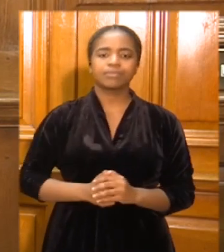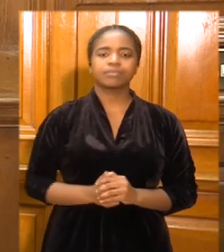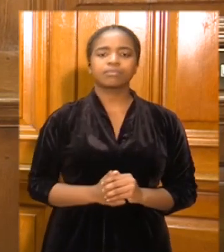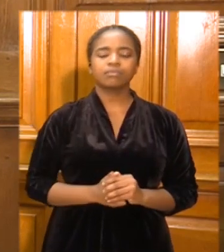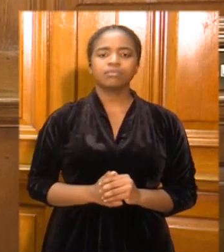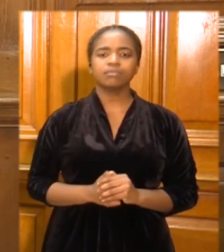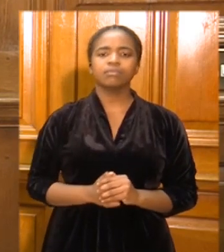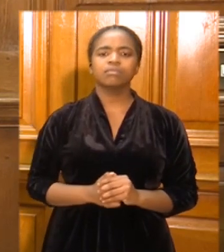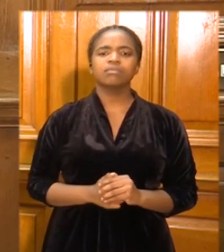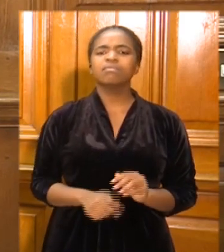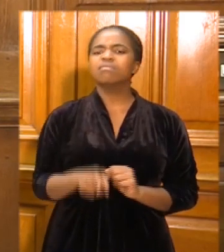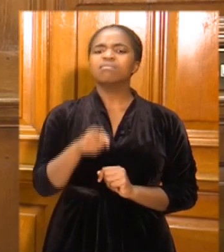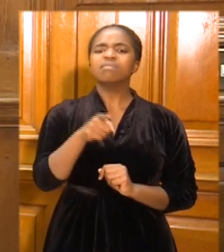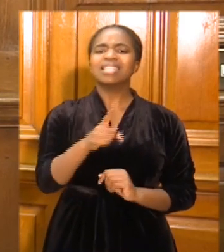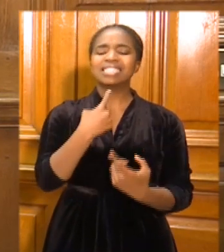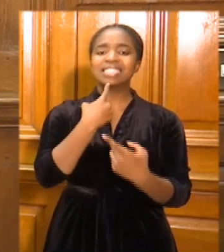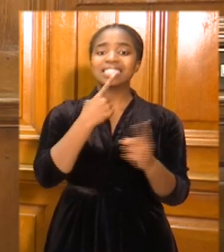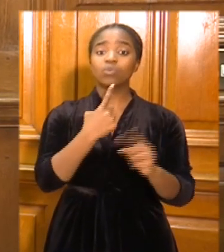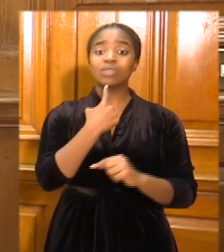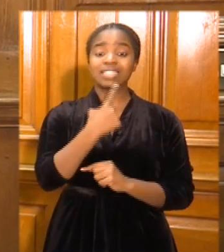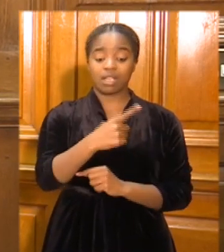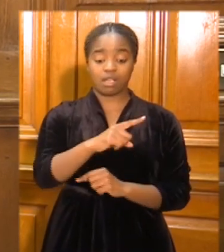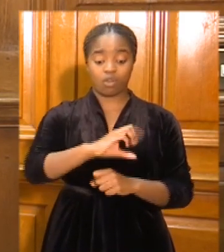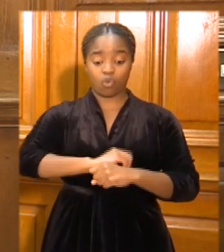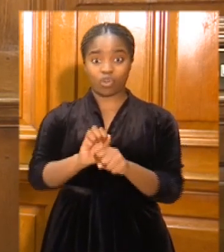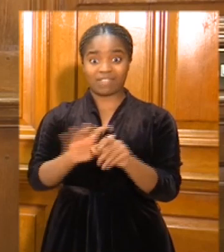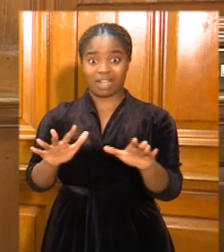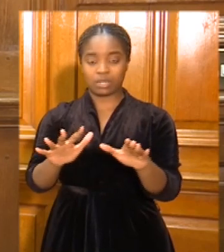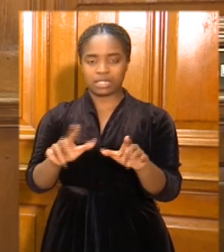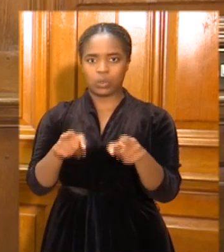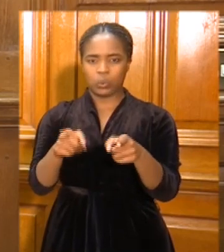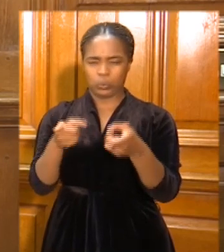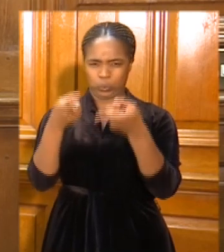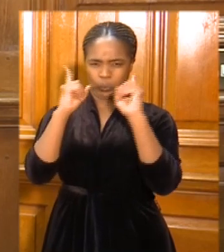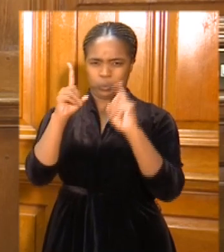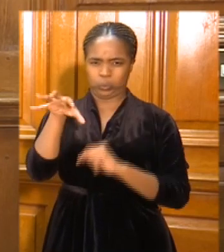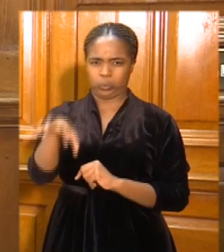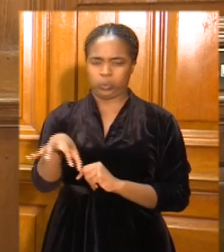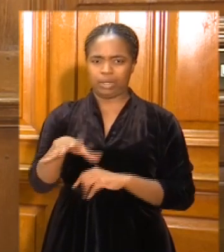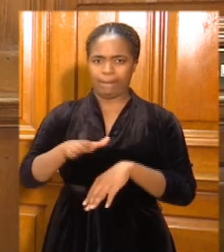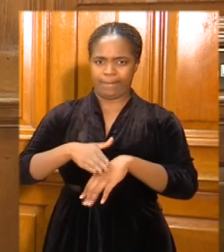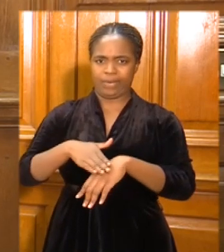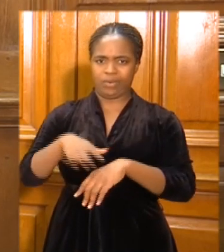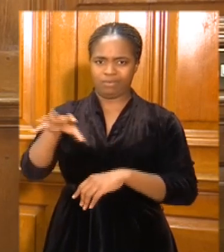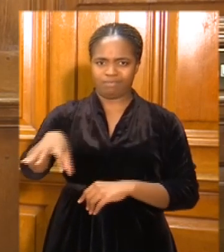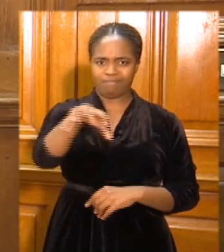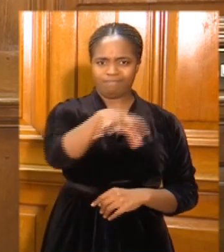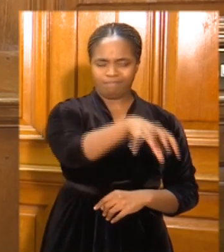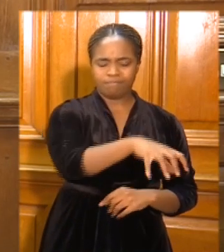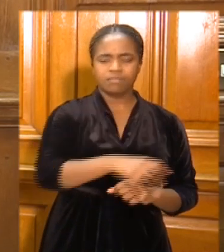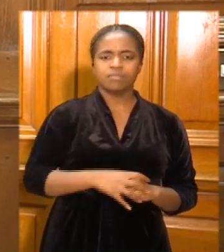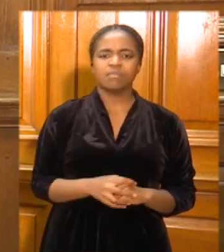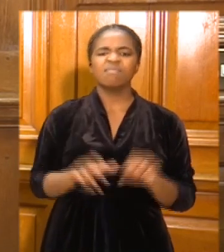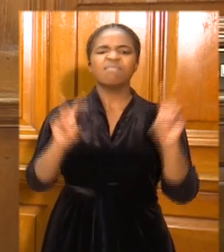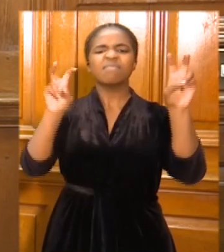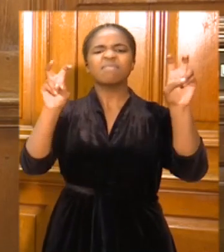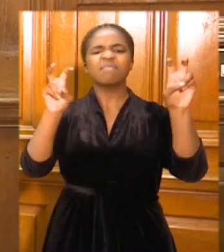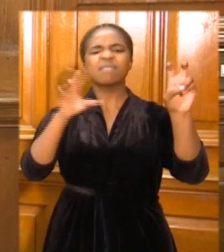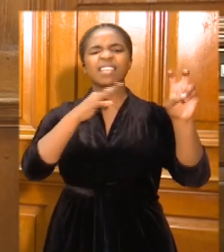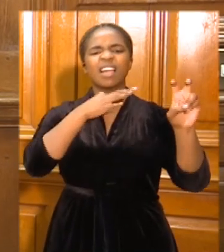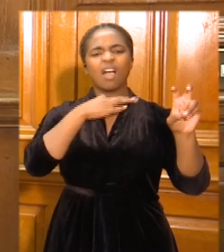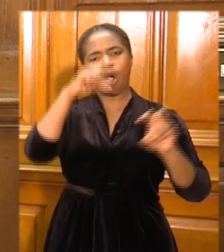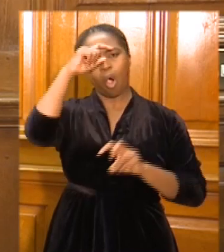These areas will be declared coronavirus hotspots. A hotspot is defined as an area that has